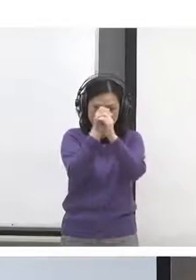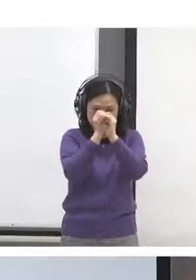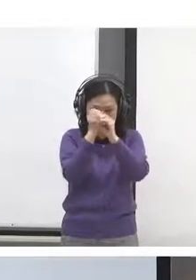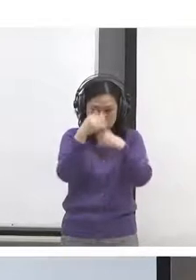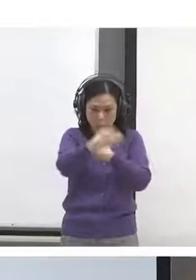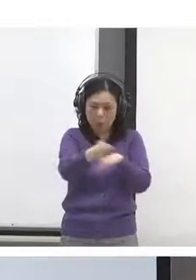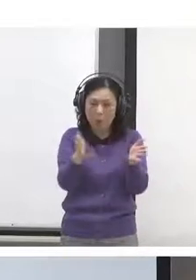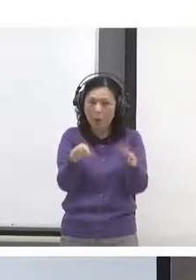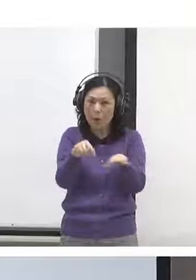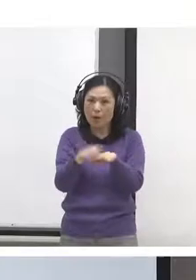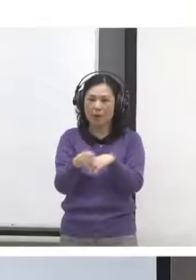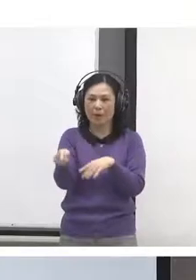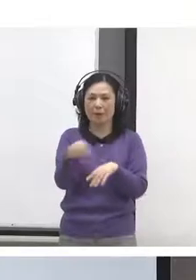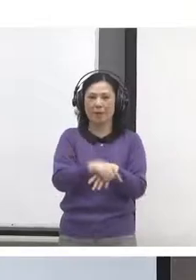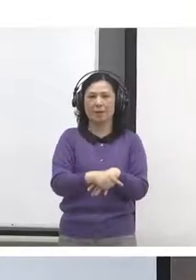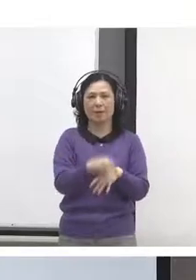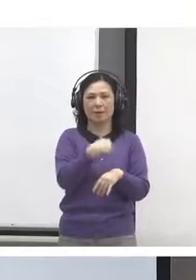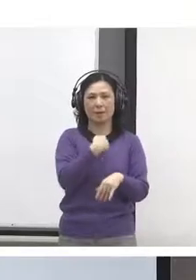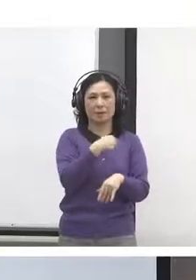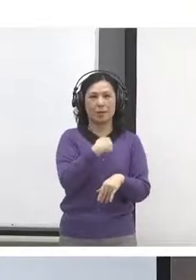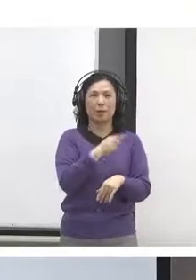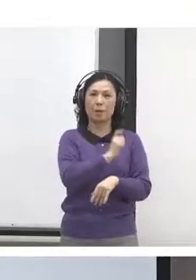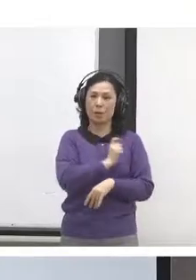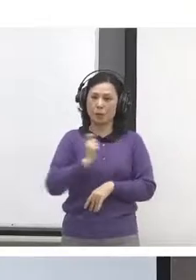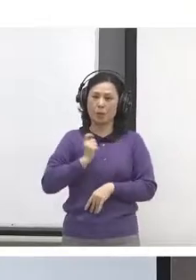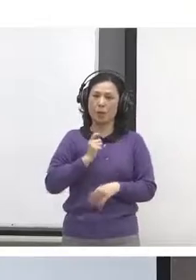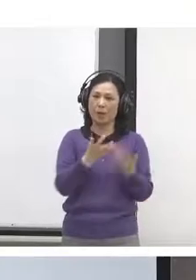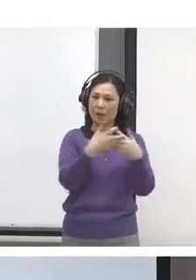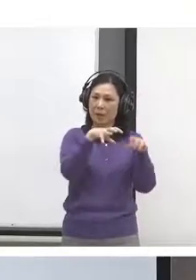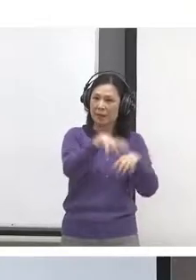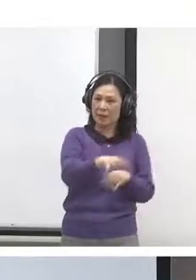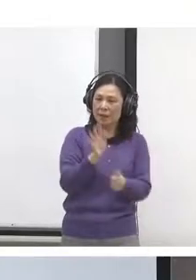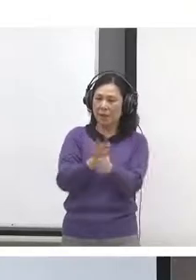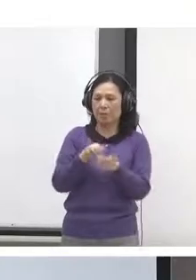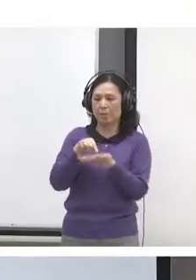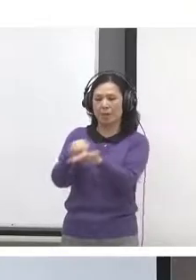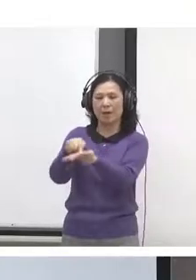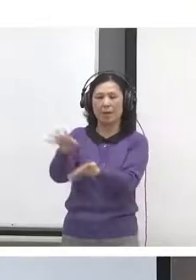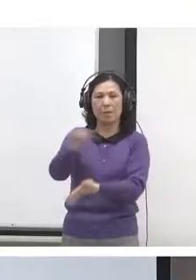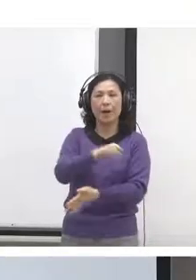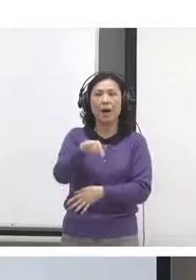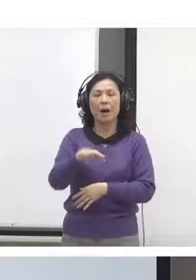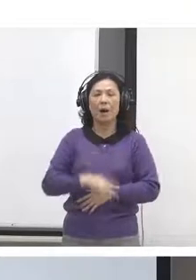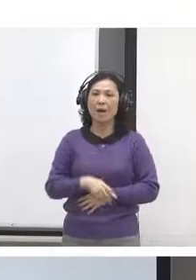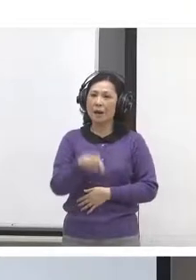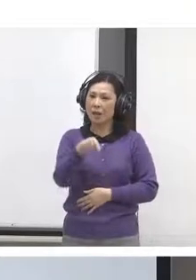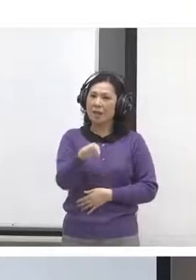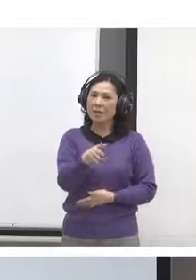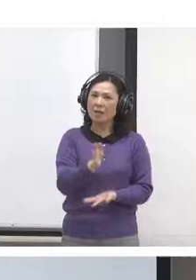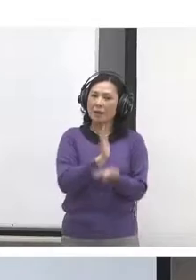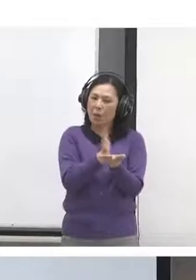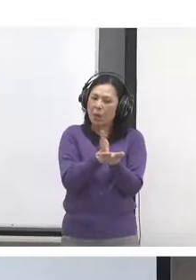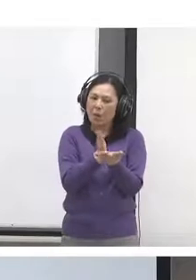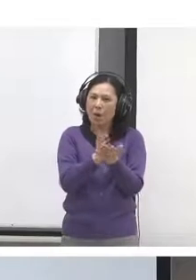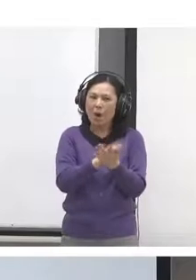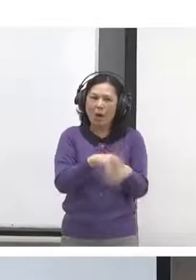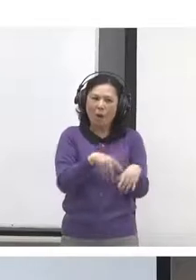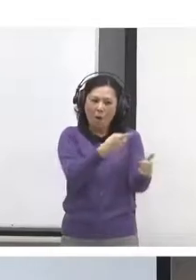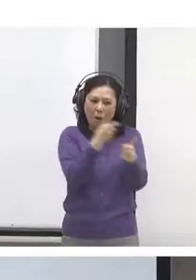particular hack night drew a lot of interest from the broader community and allied communities that support civic